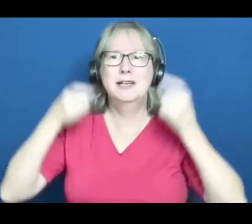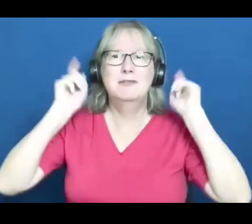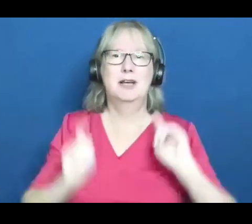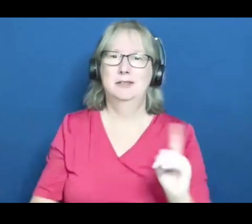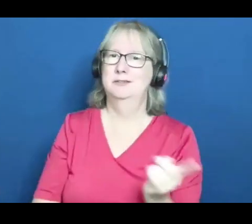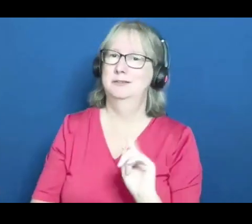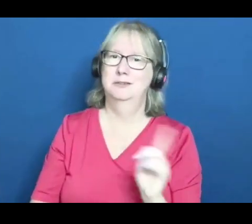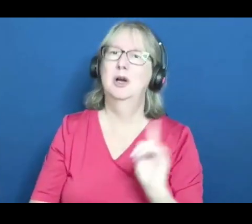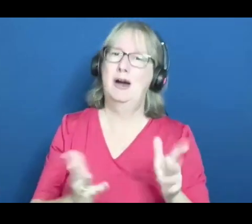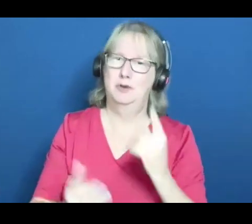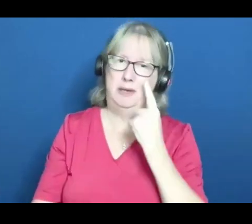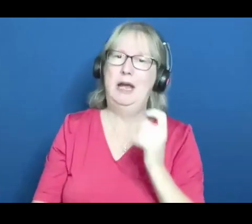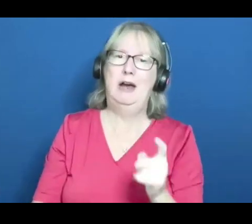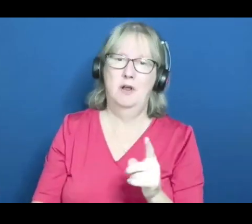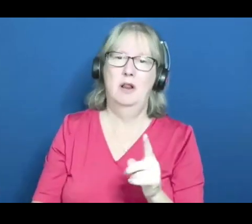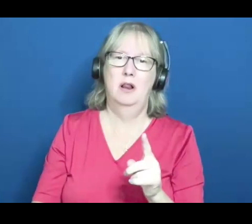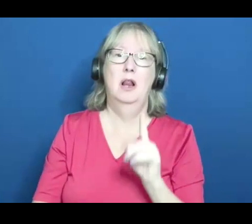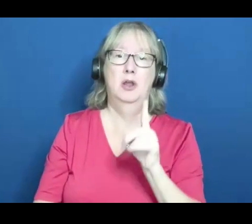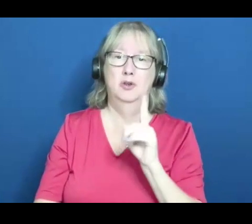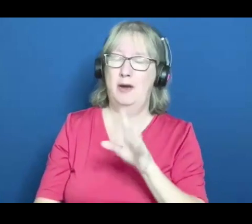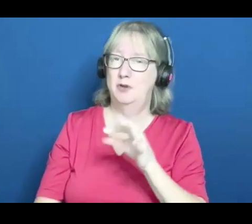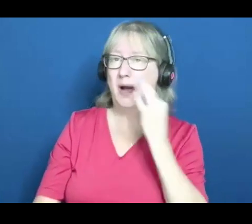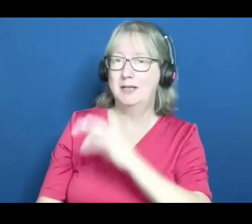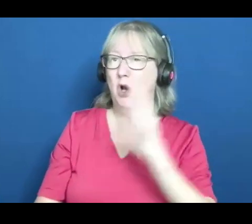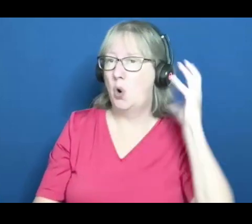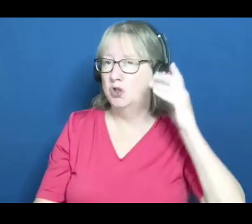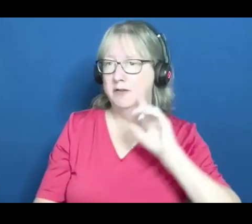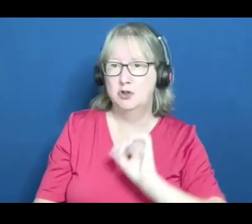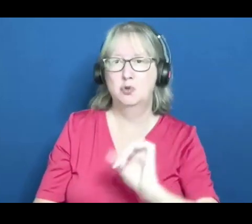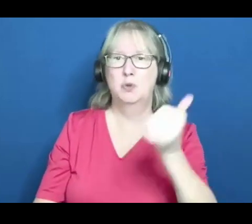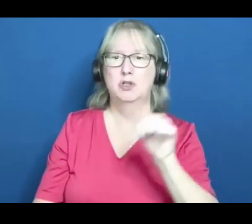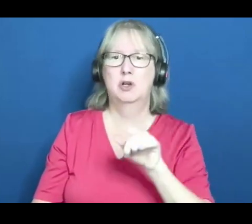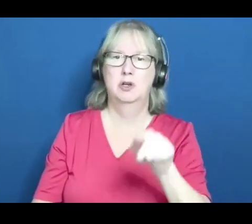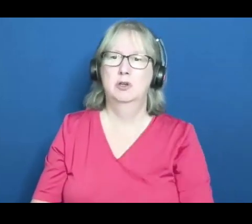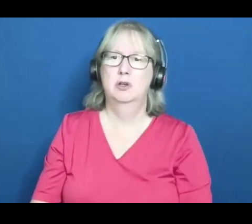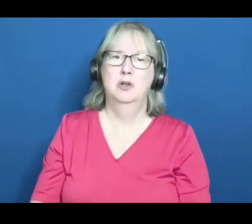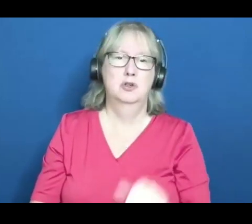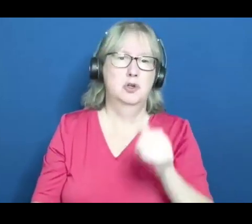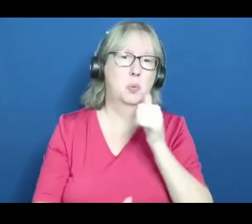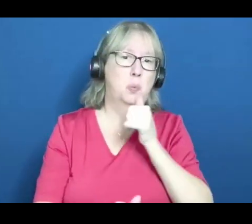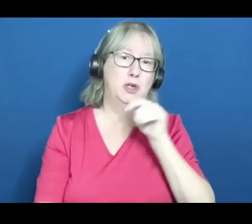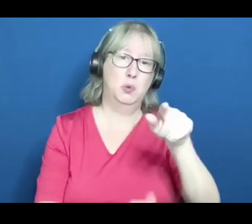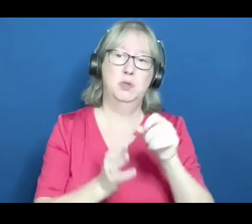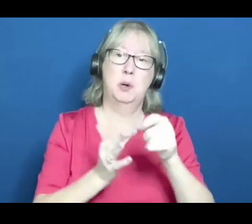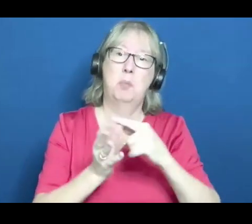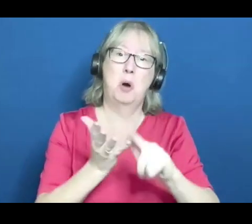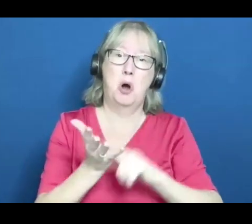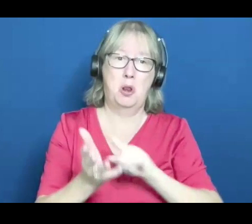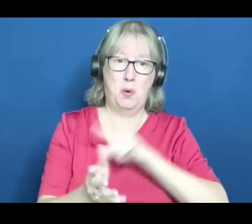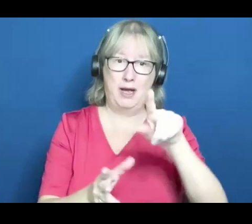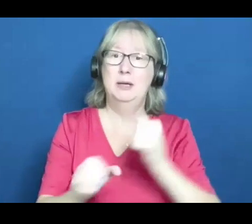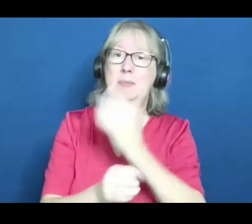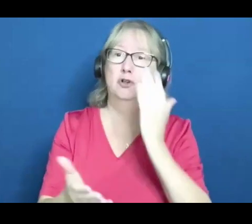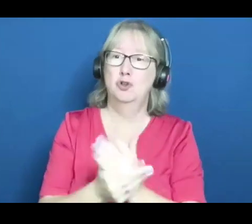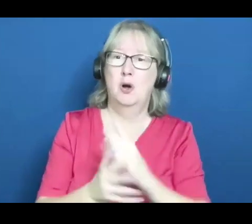them. And it's all about getting the audiologists to switch things on. But we use Paul's service because they ensure everything is correct before we